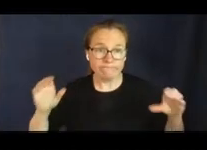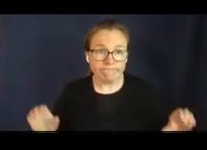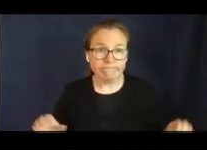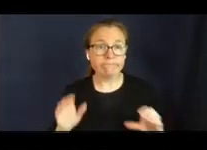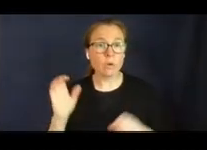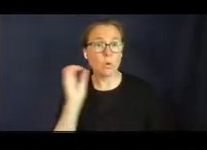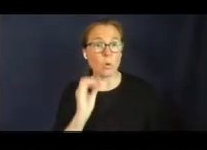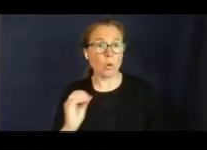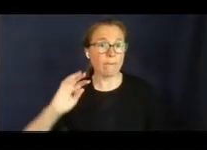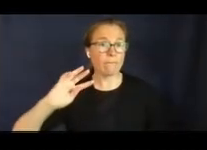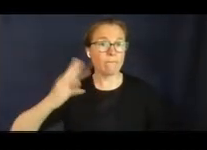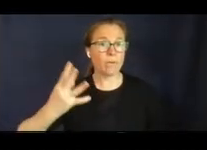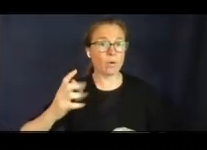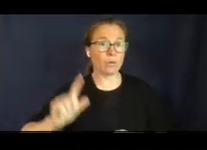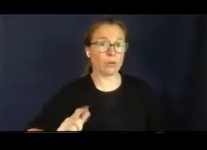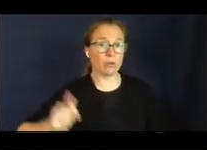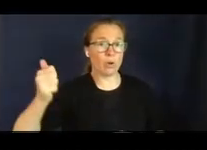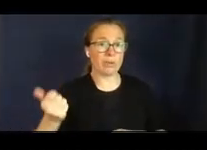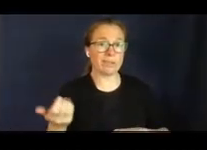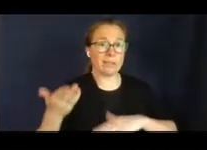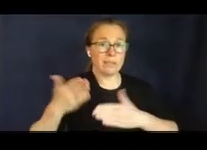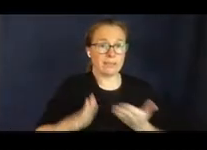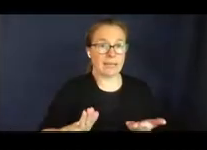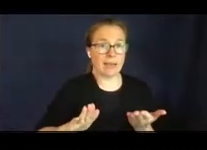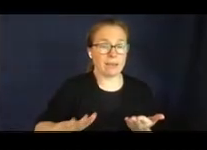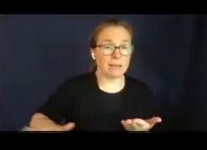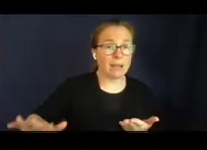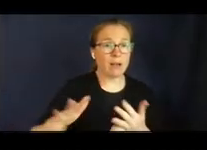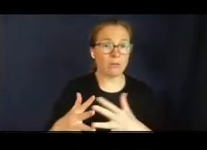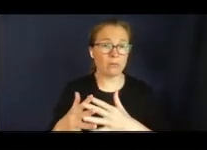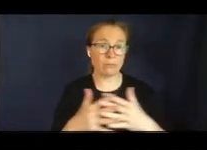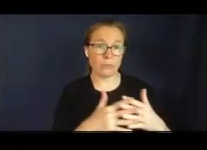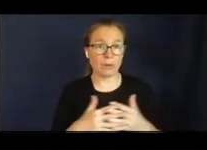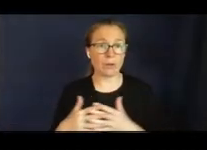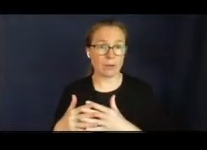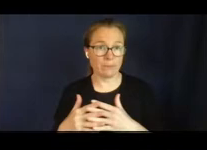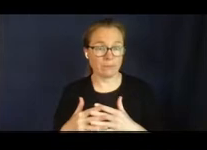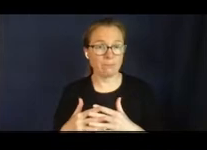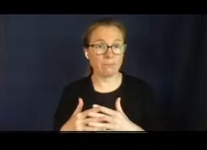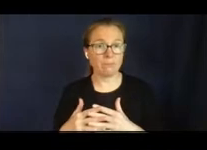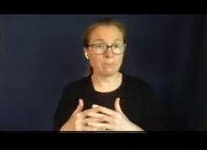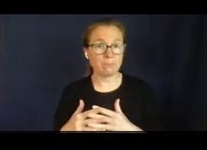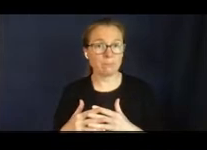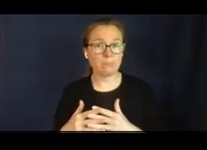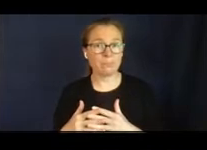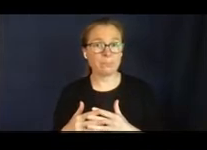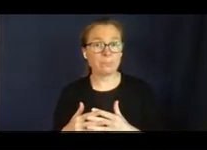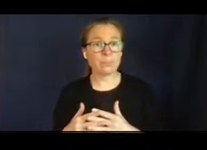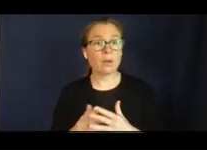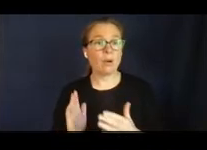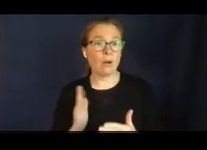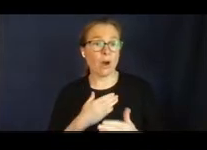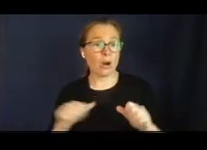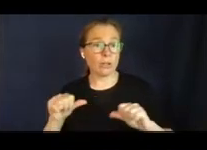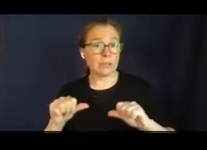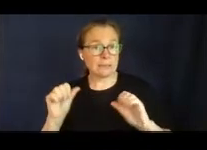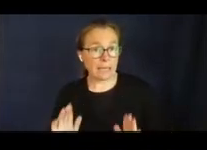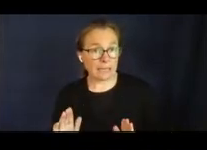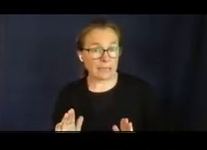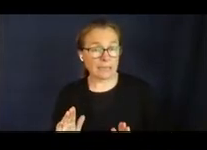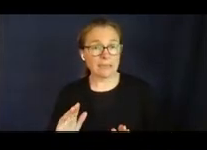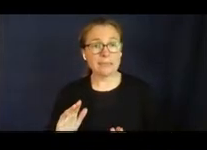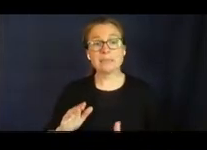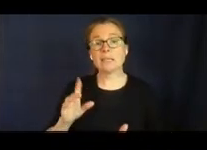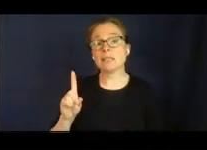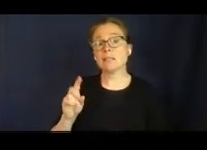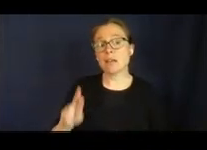lowest number of deaths per capita in the US. According to our lead data scientist, Dr. Peter Graven,